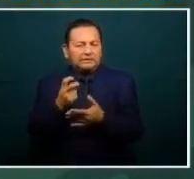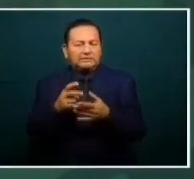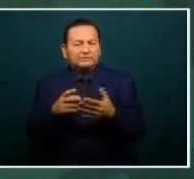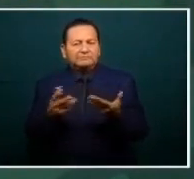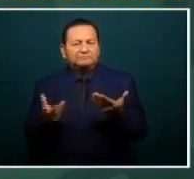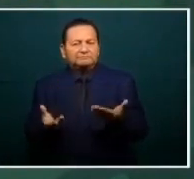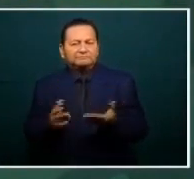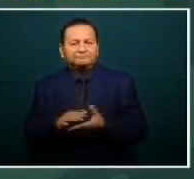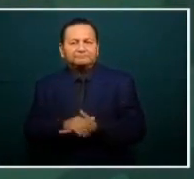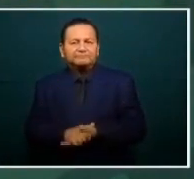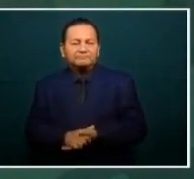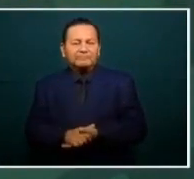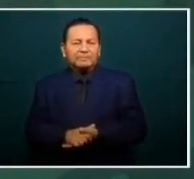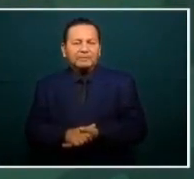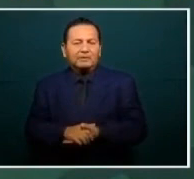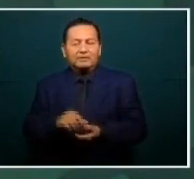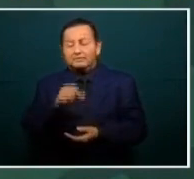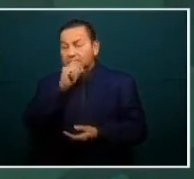the art of governing.